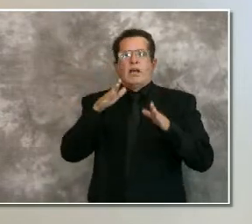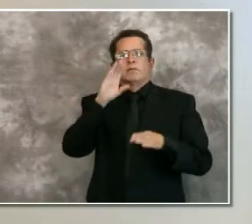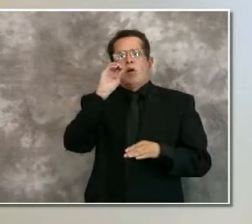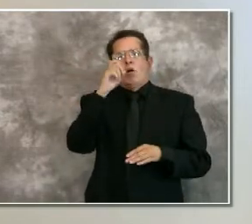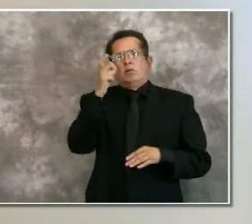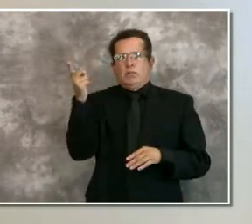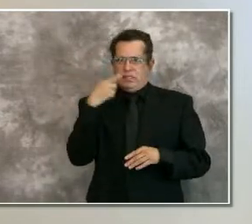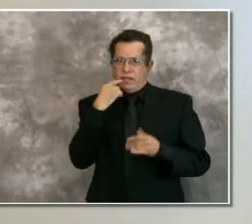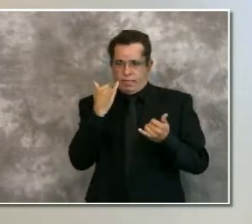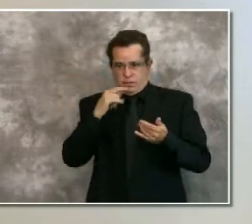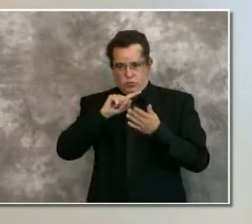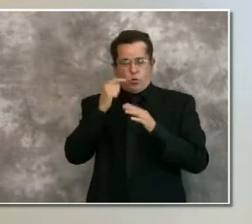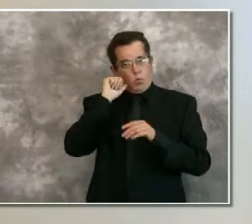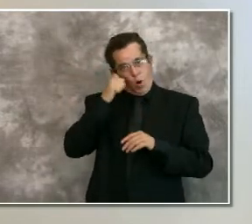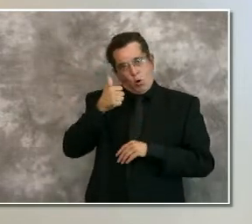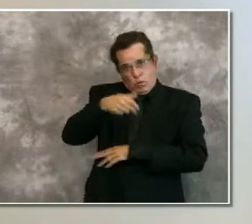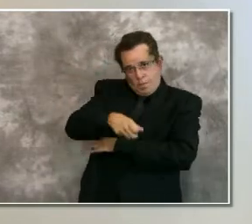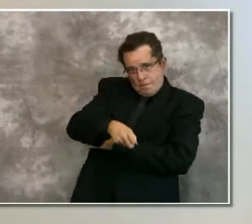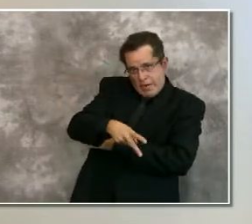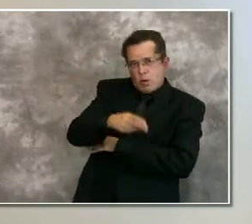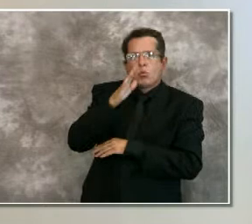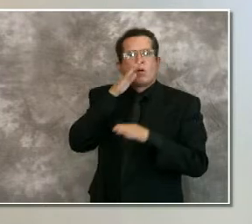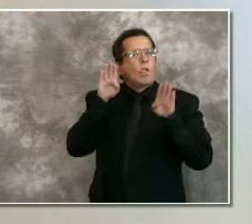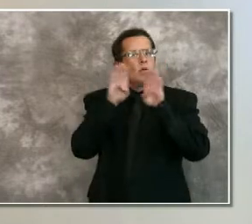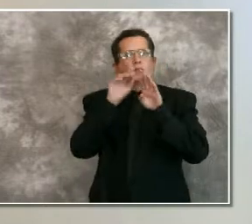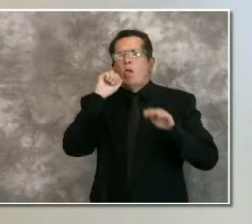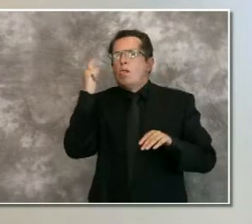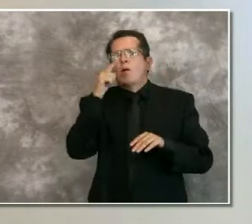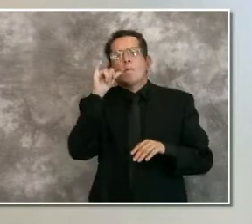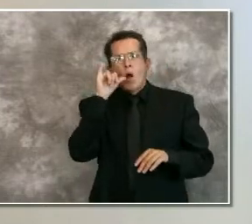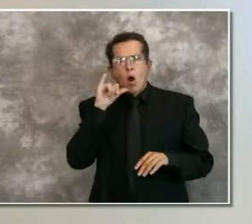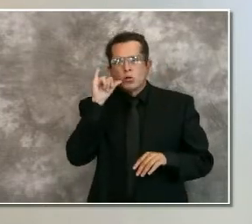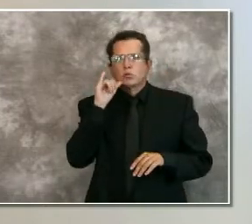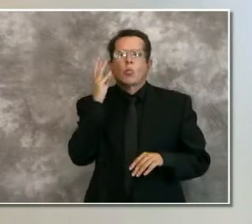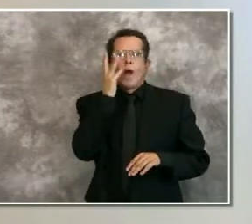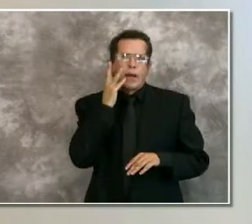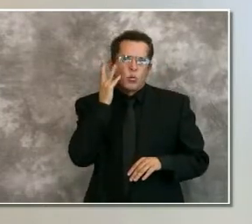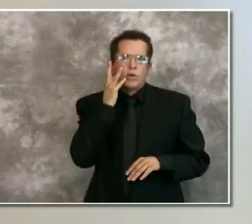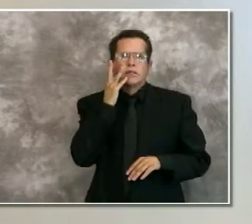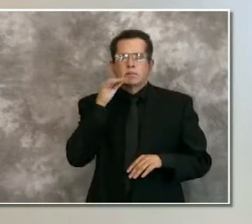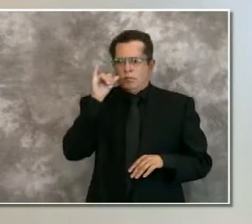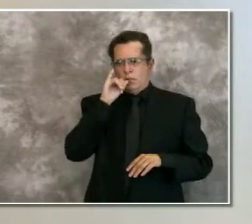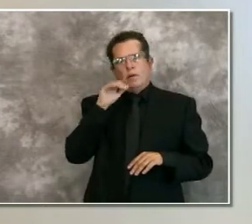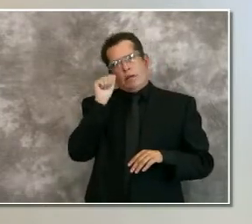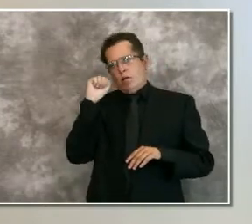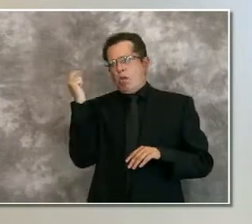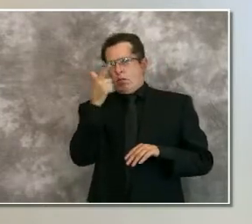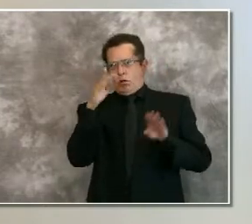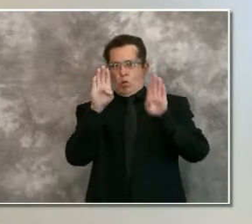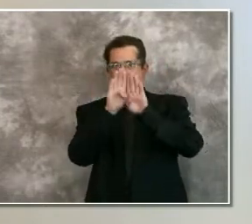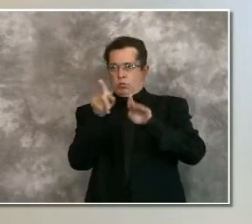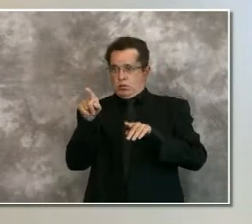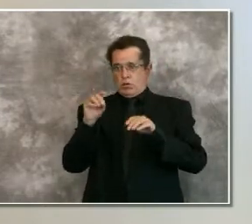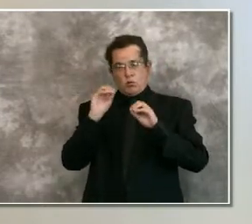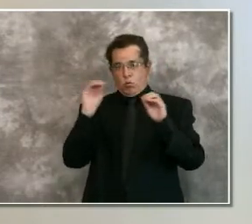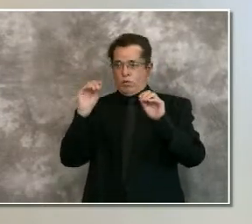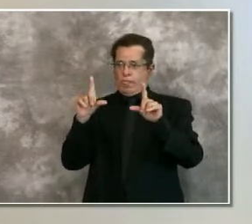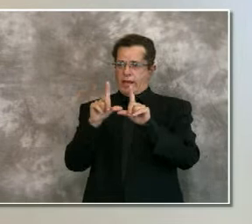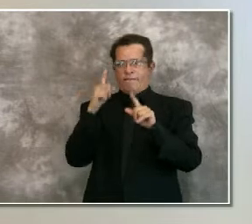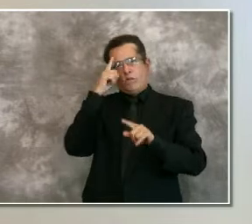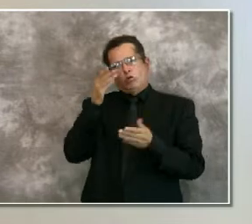into effect midnight tomorrow, we will be closing all bars, wineries, and breweries in San Diego County that do not have a license to serve